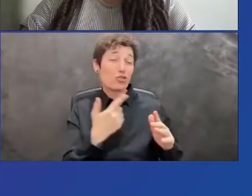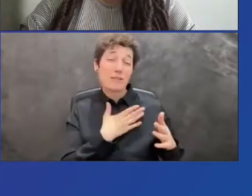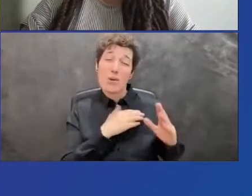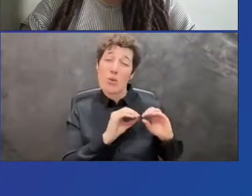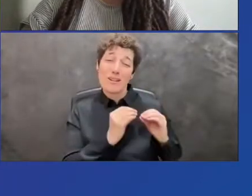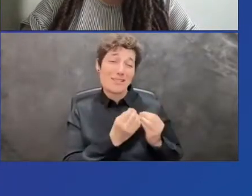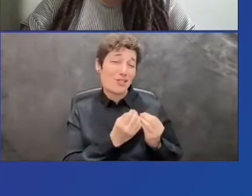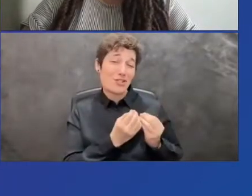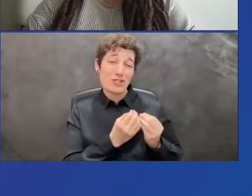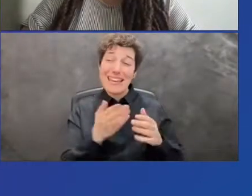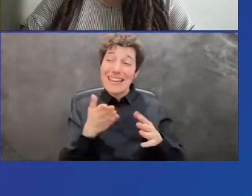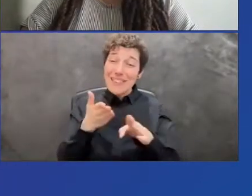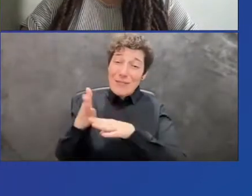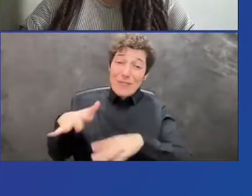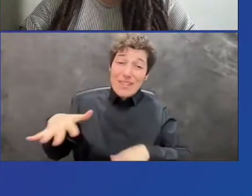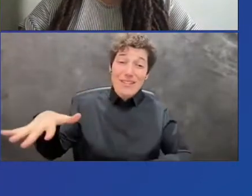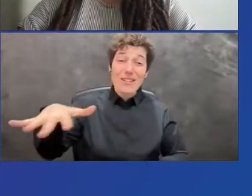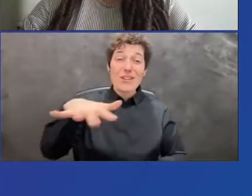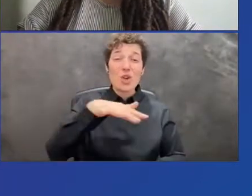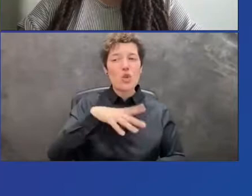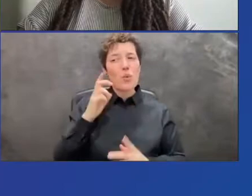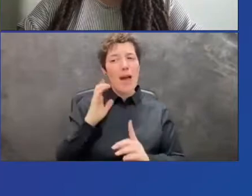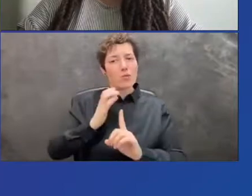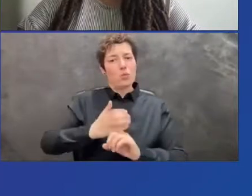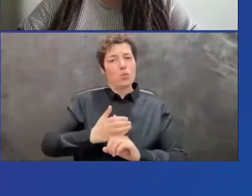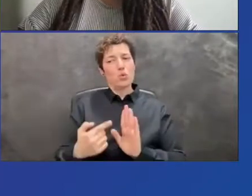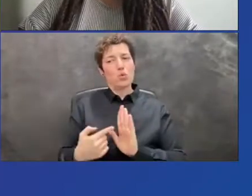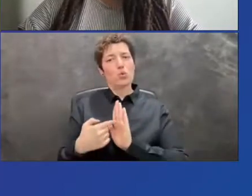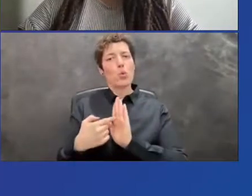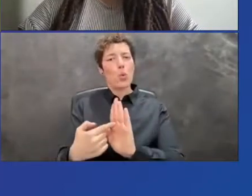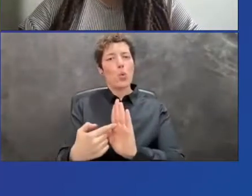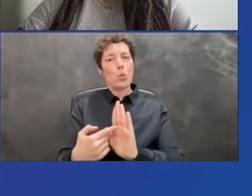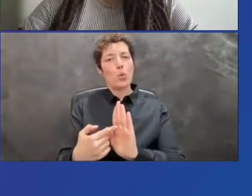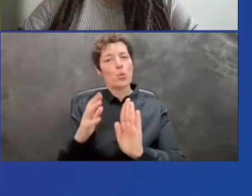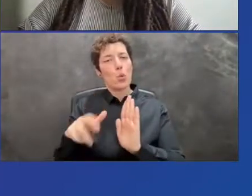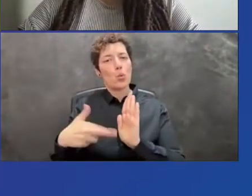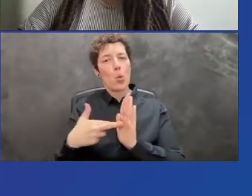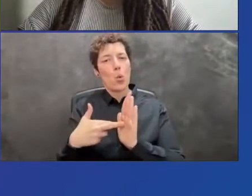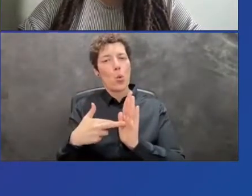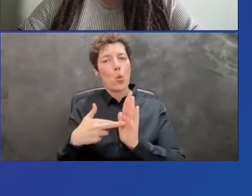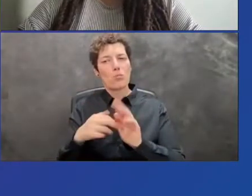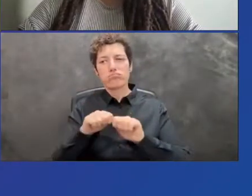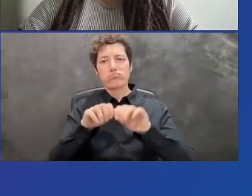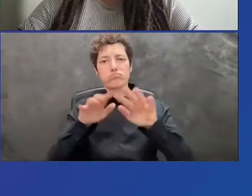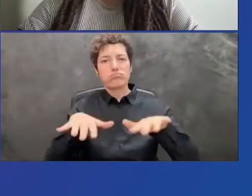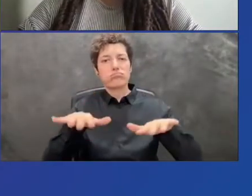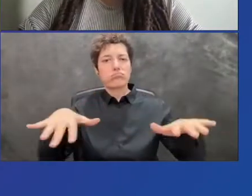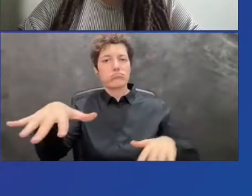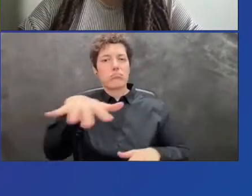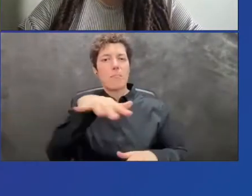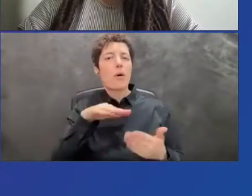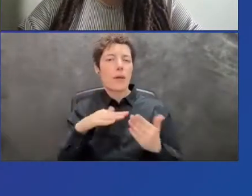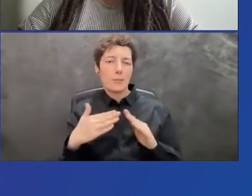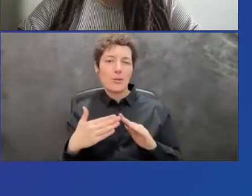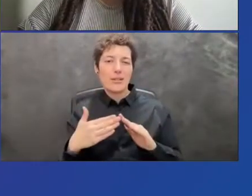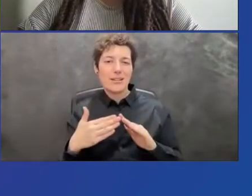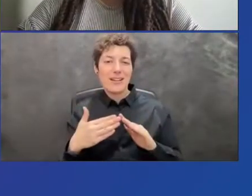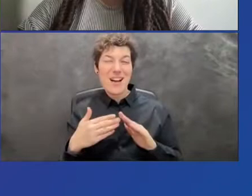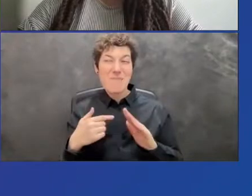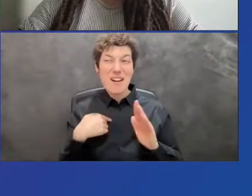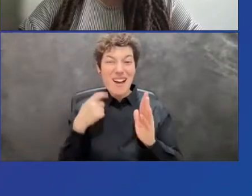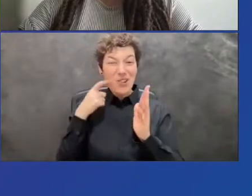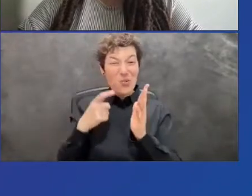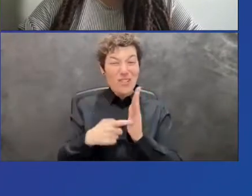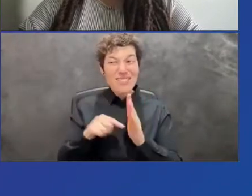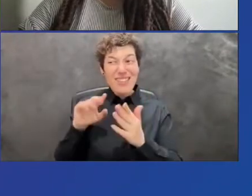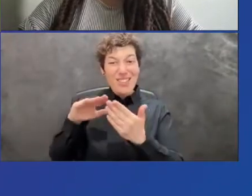wherever you go. And that was really helpful. But it, having the community actually rally and that network